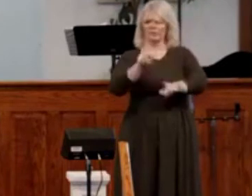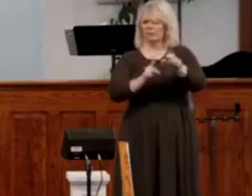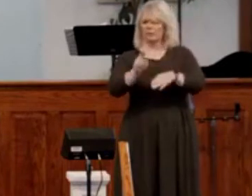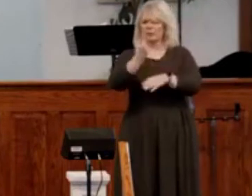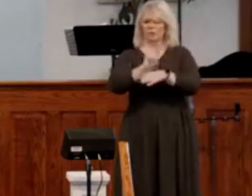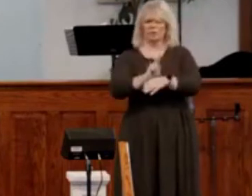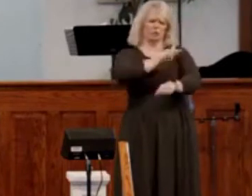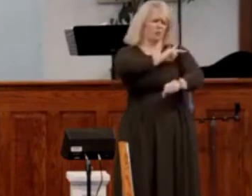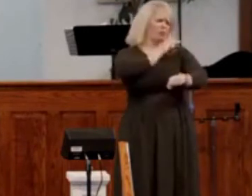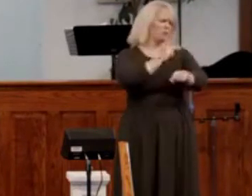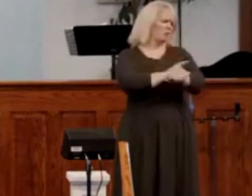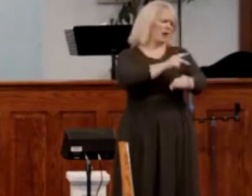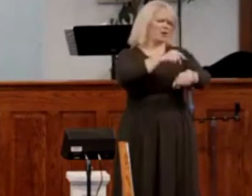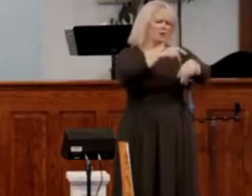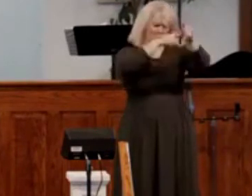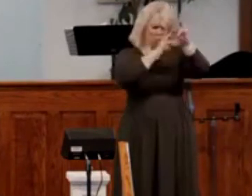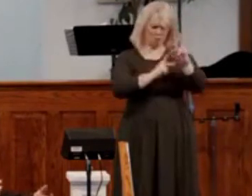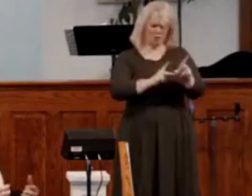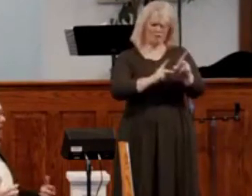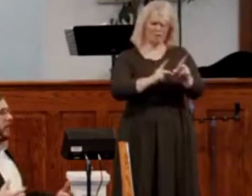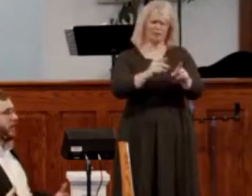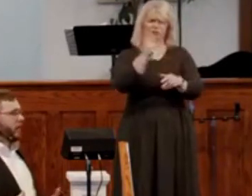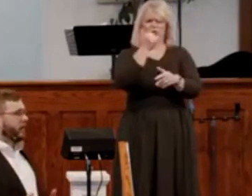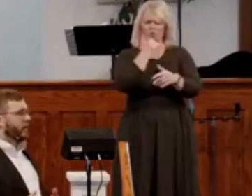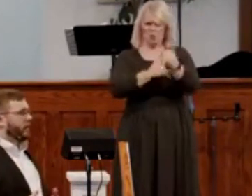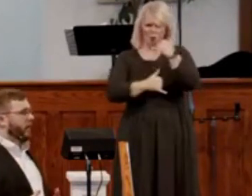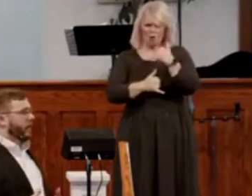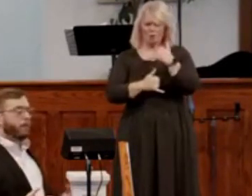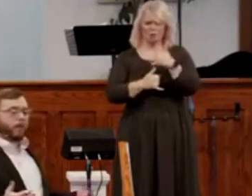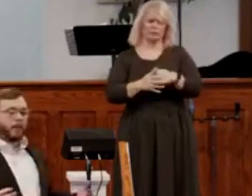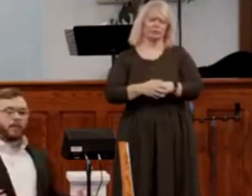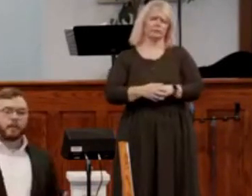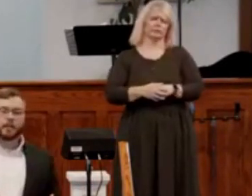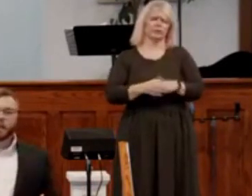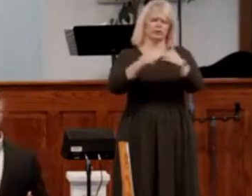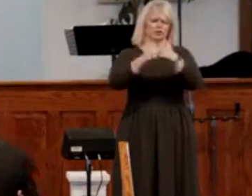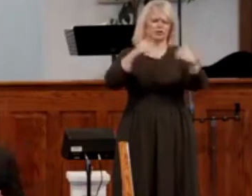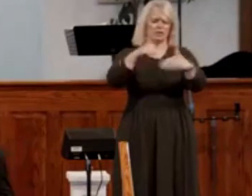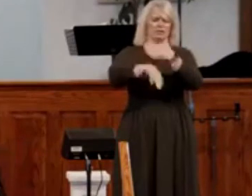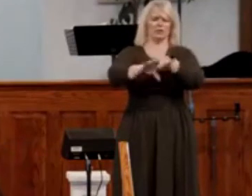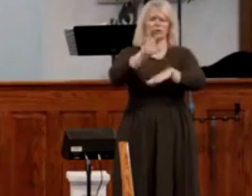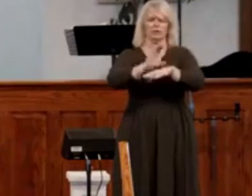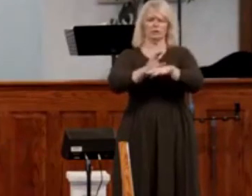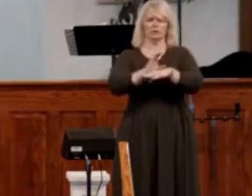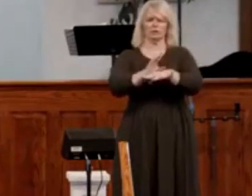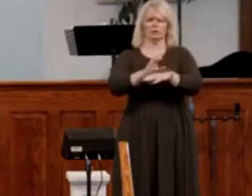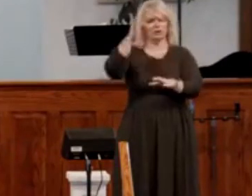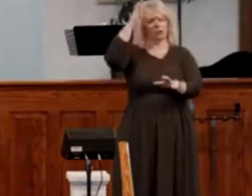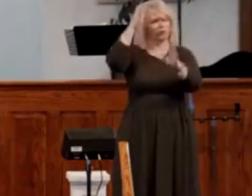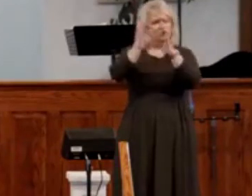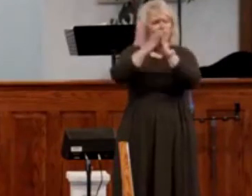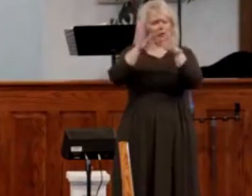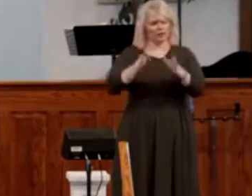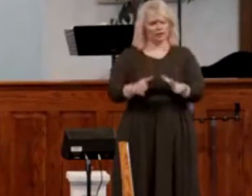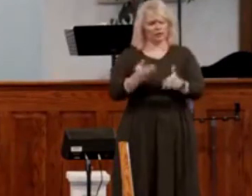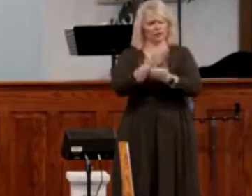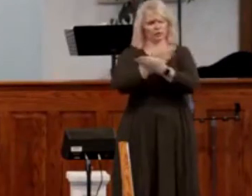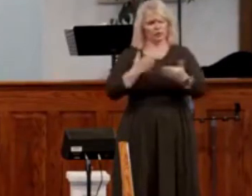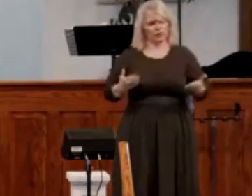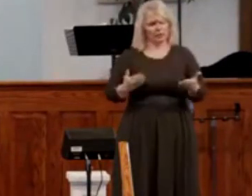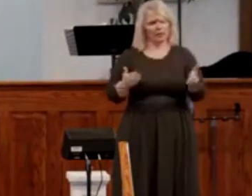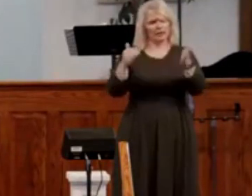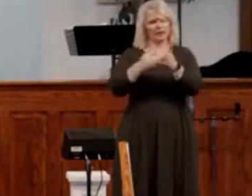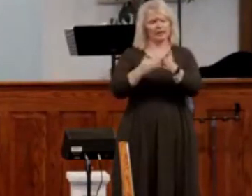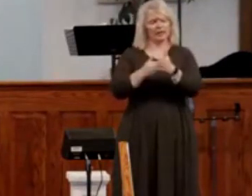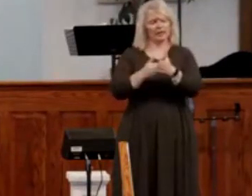and their privilege, and there's disunity in the church. And so believers, if you have something against someone in the church or someone in the church